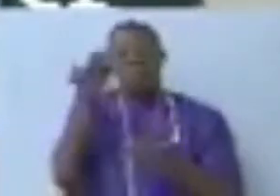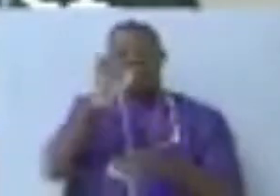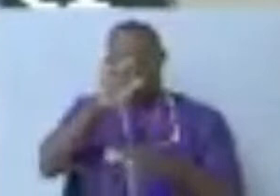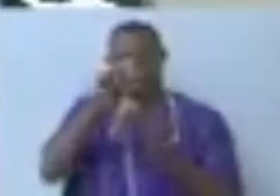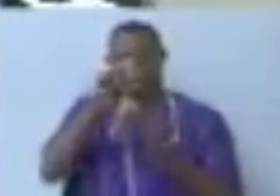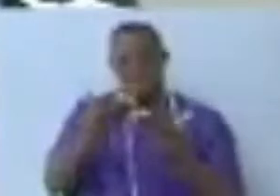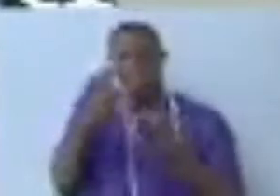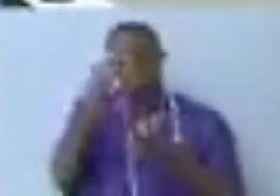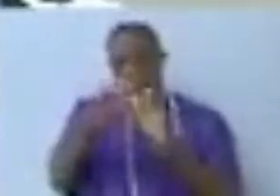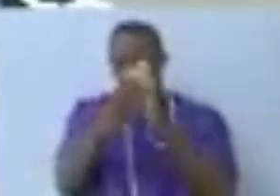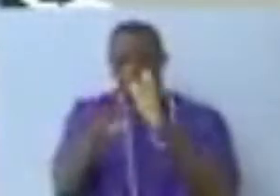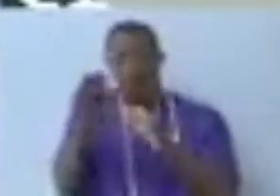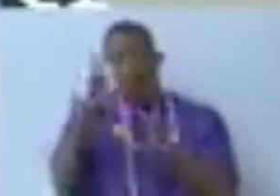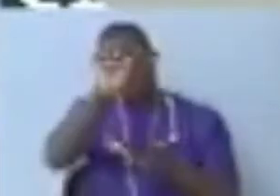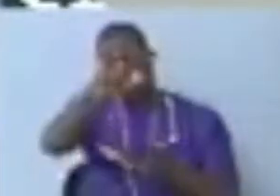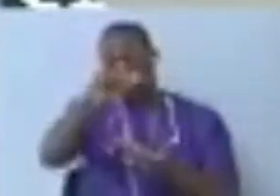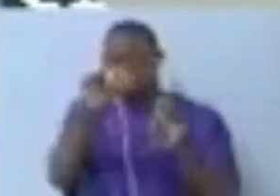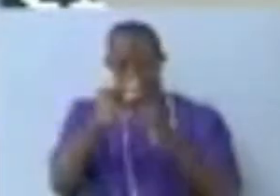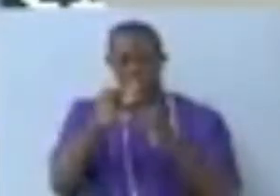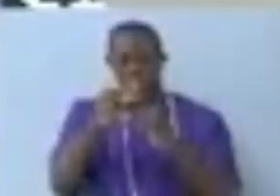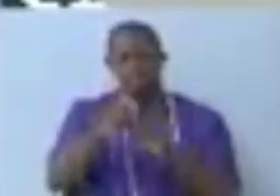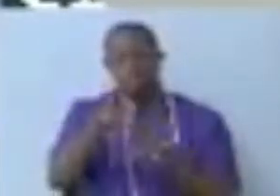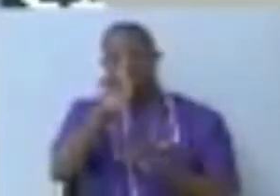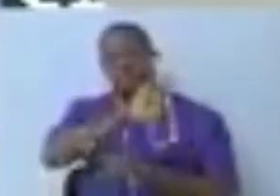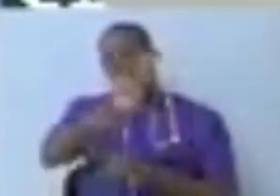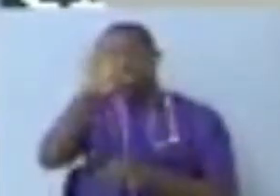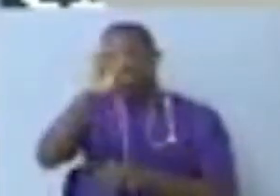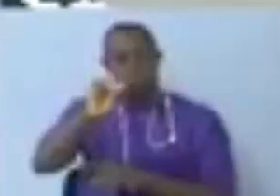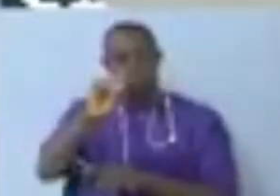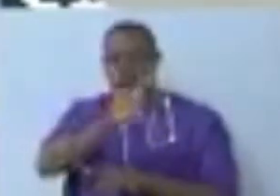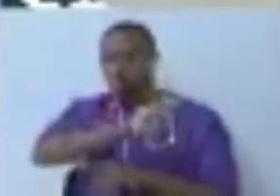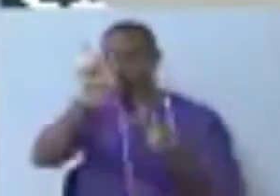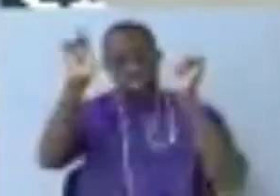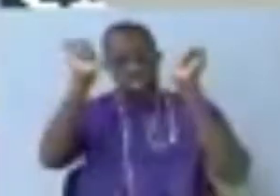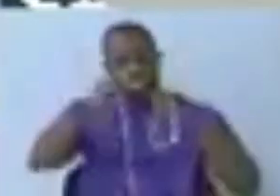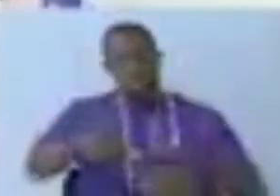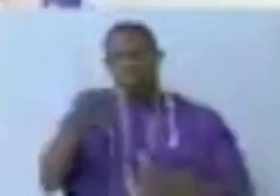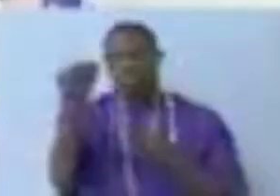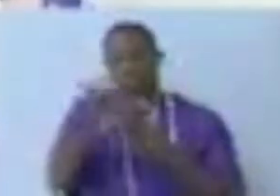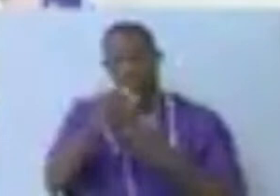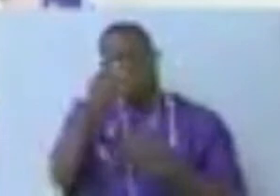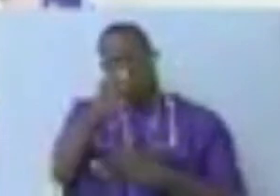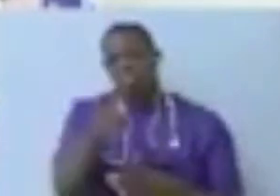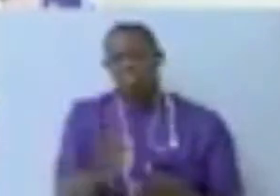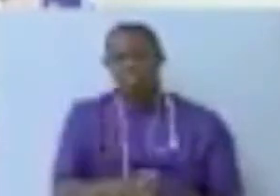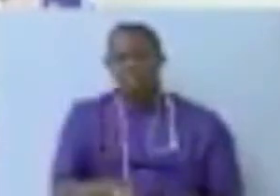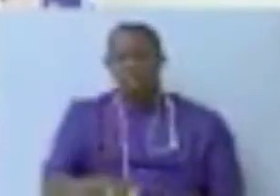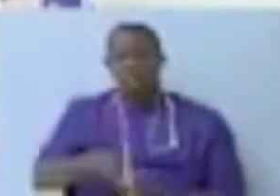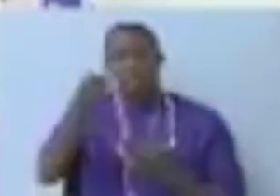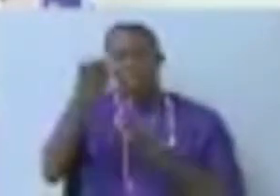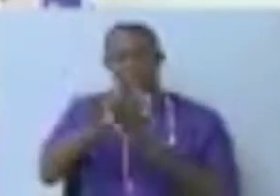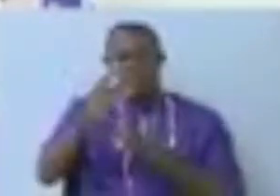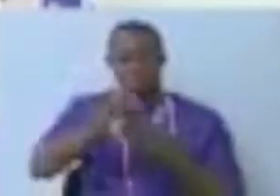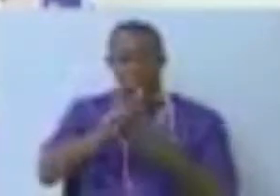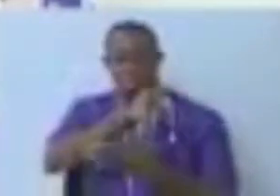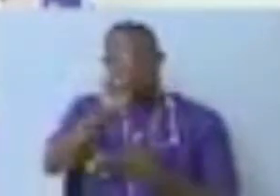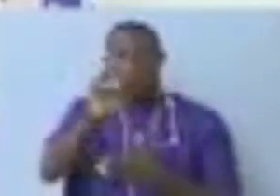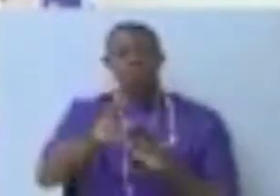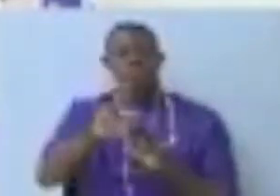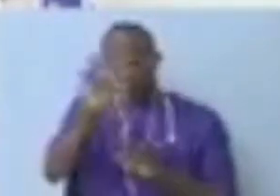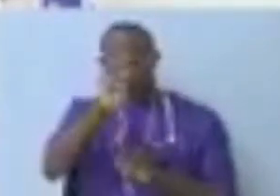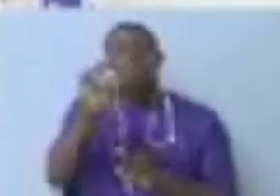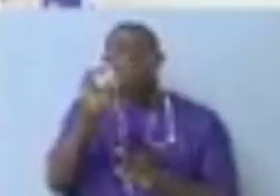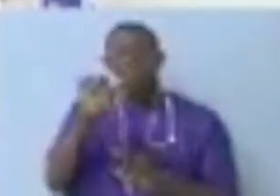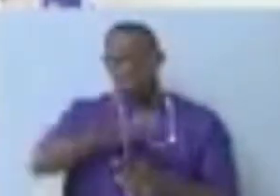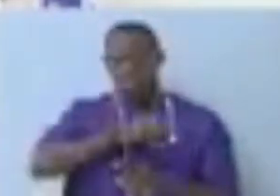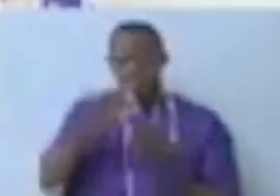Yes. And you did not do it? That is unbelievable. Well, believe it or not, when he told me to go